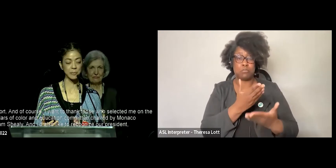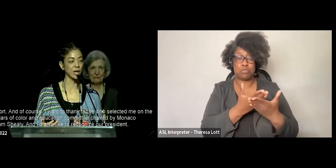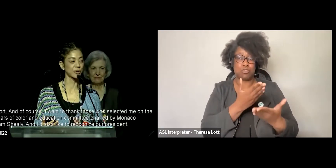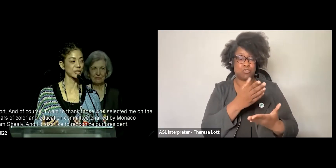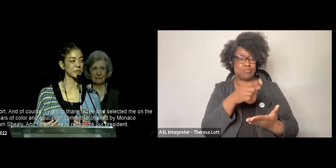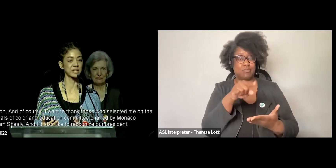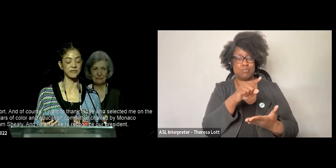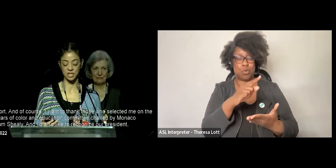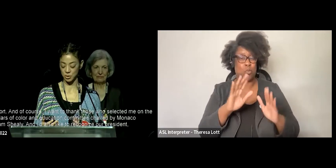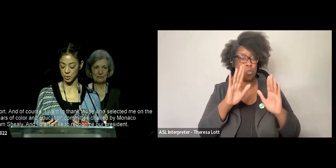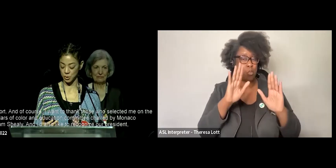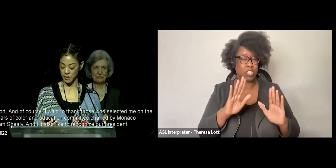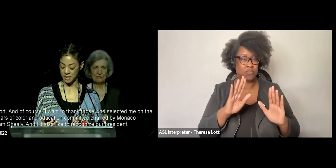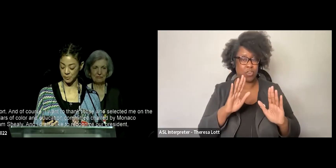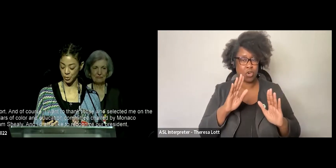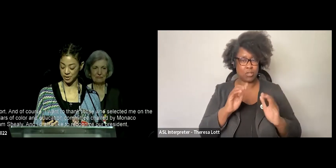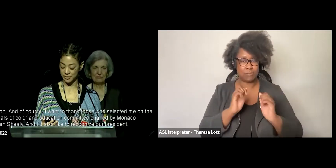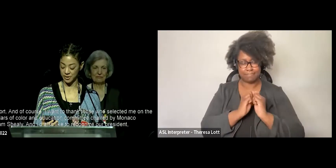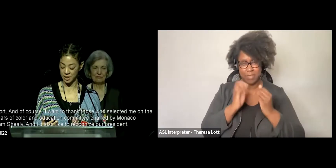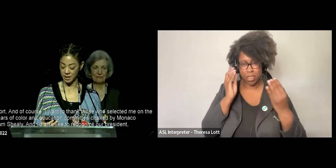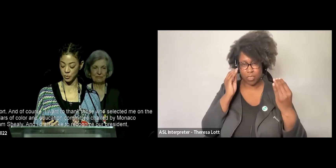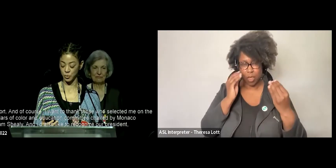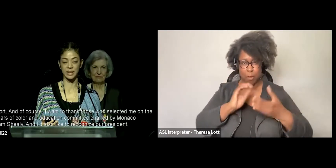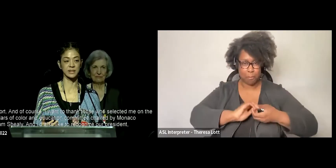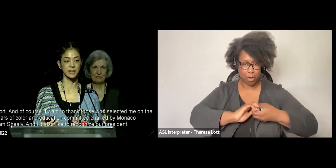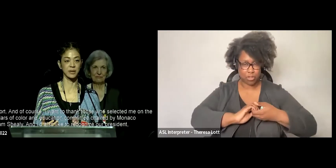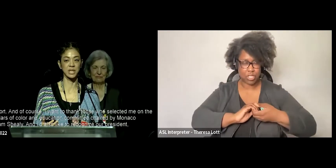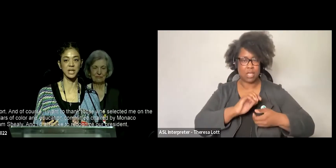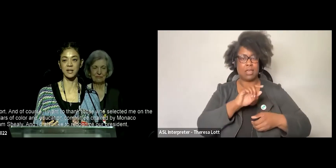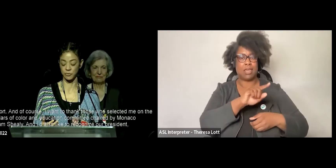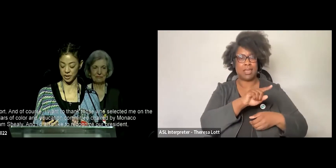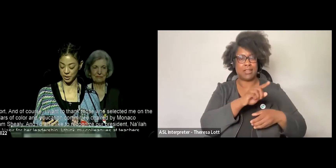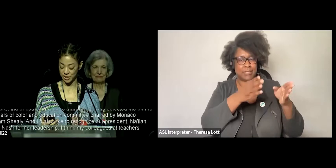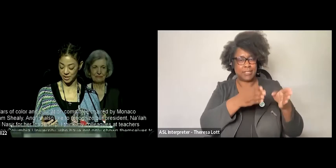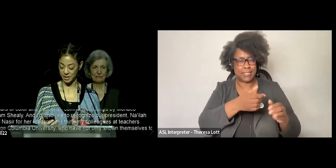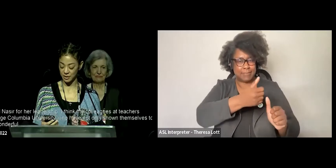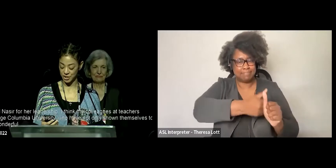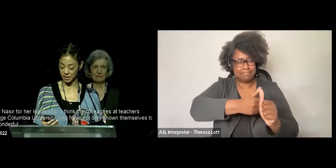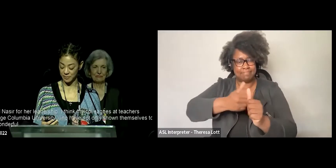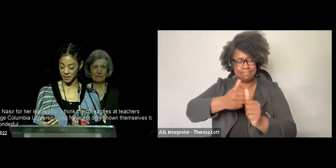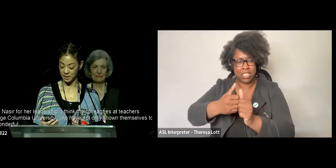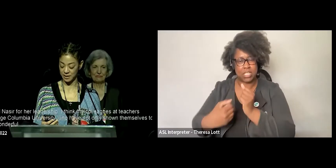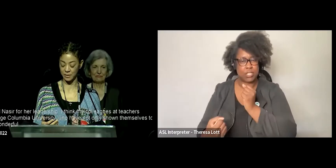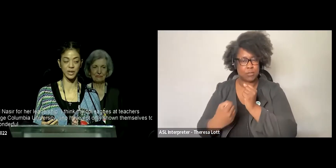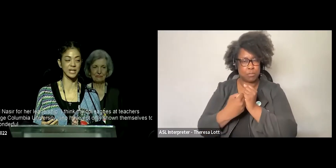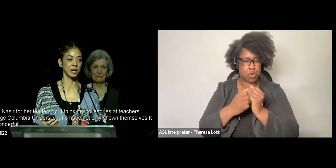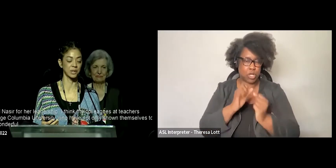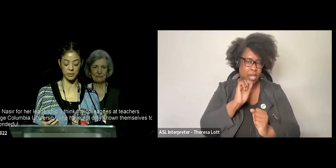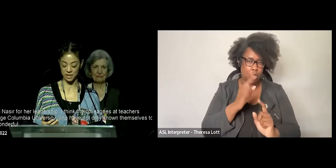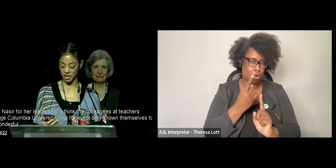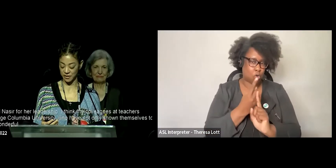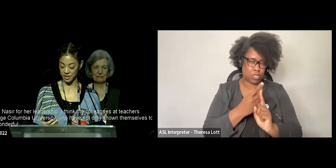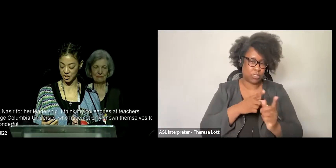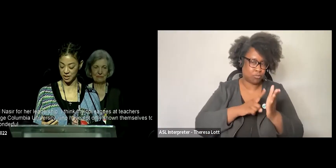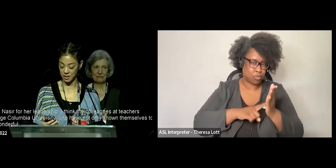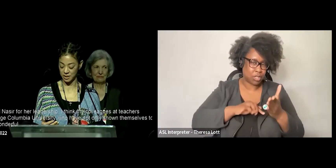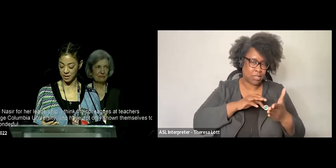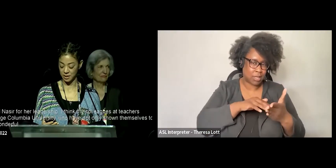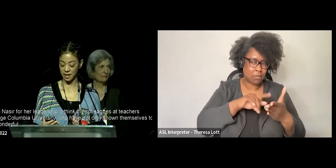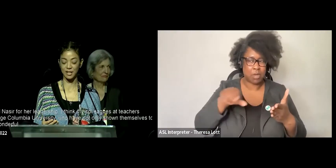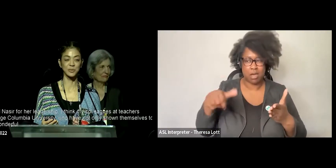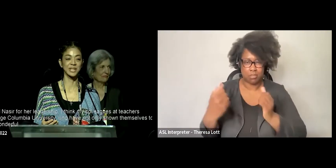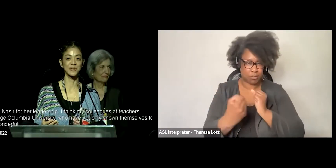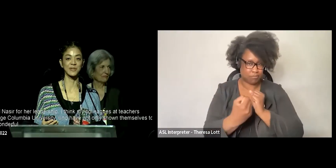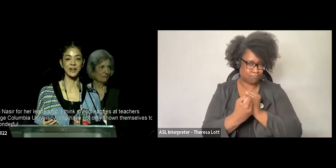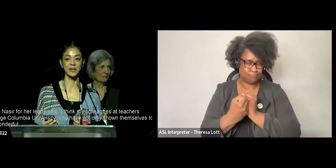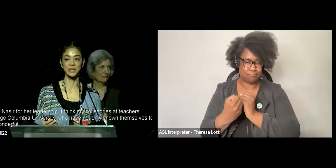wonderful thought partners, but individuals who have been supportive in ways beyond research and scholarship, and in ways that I will always cherish.